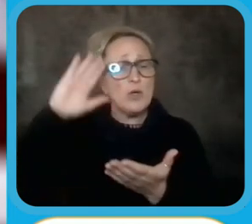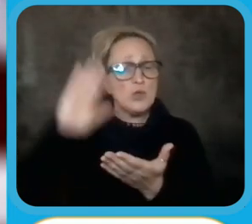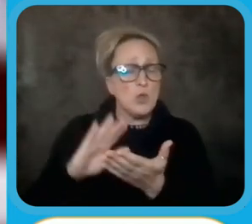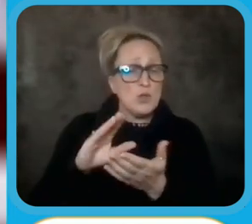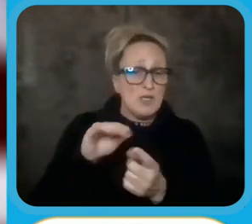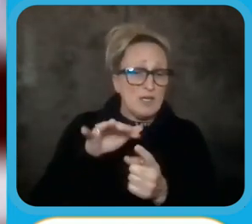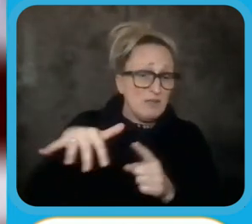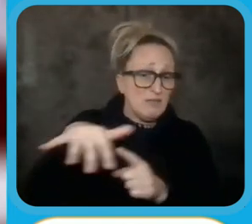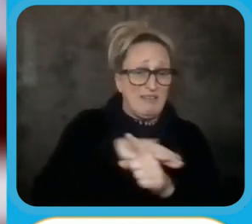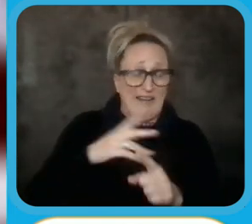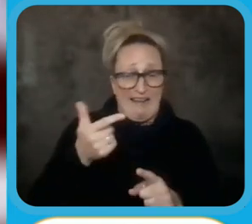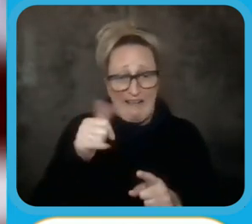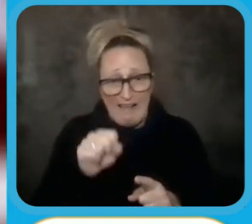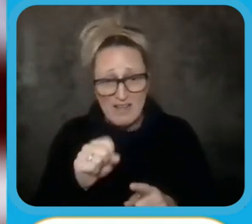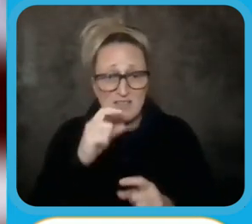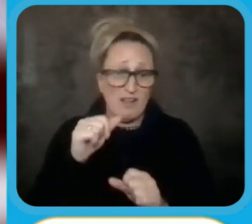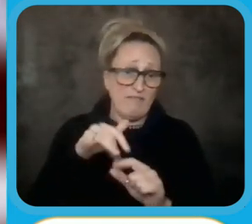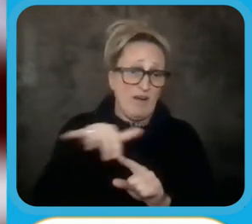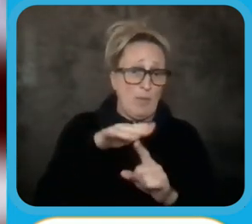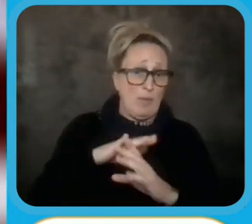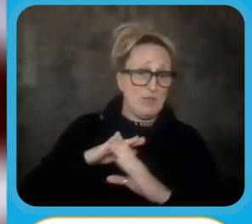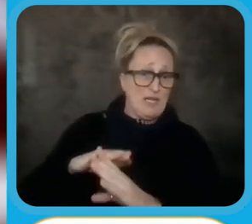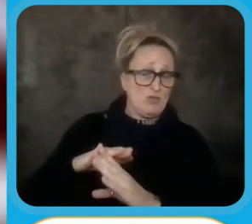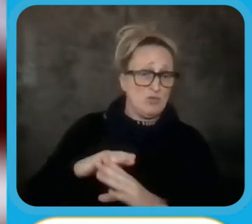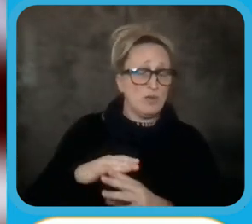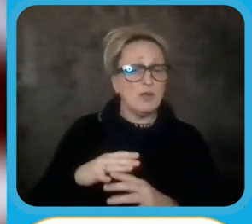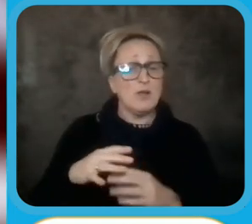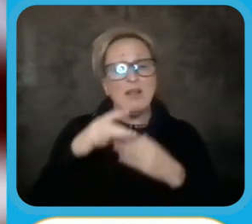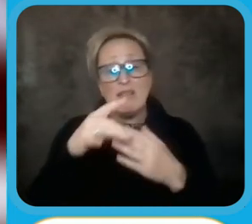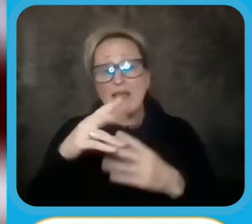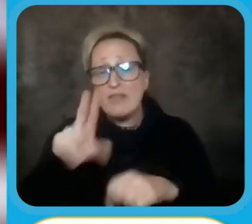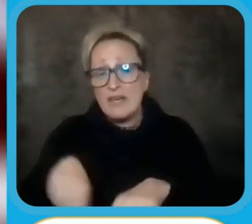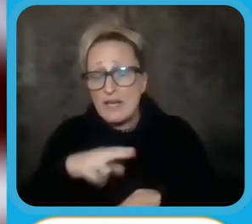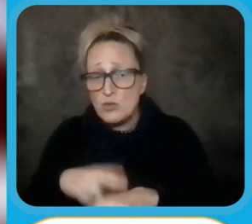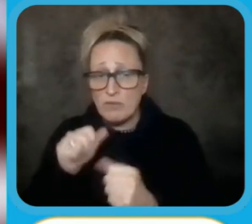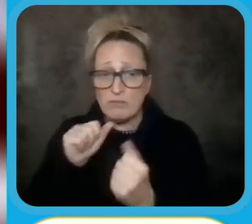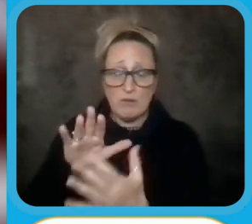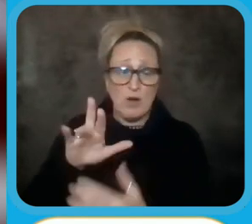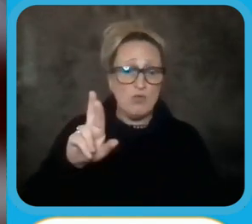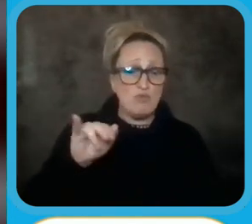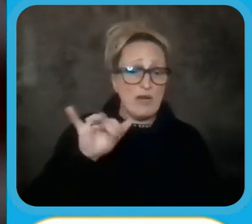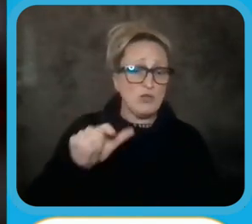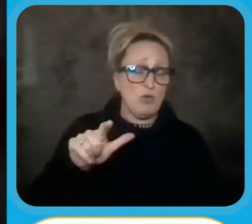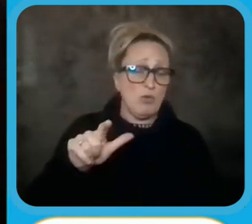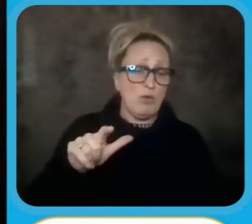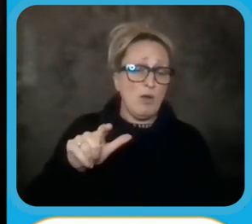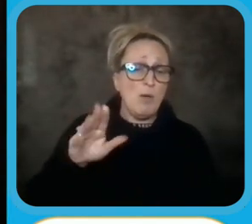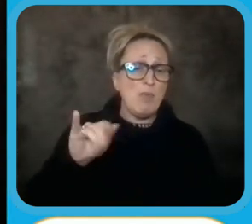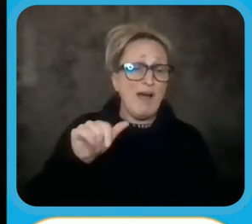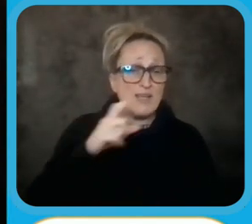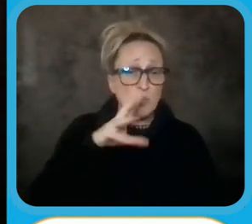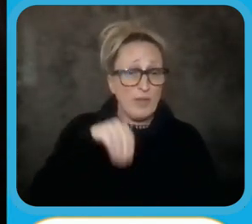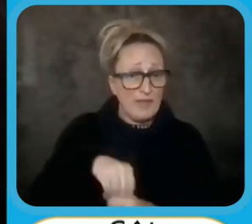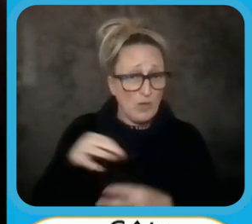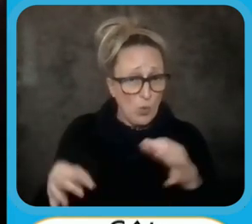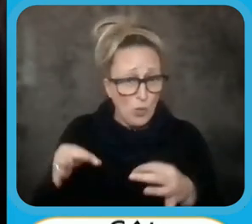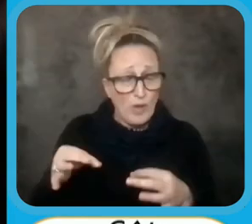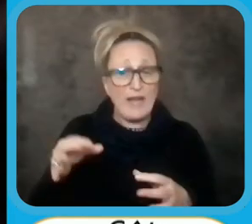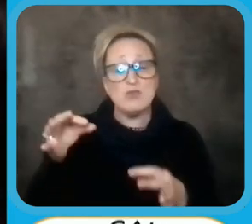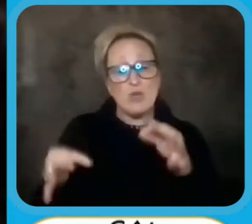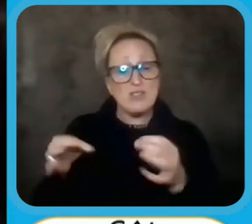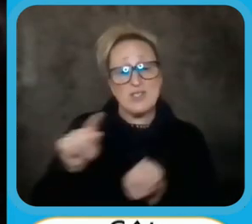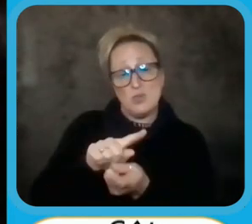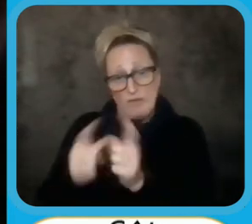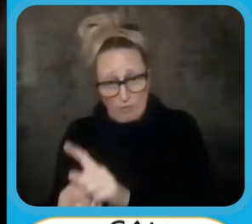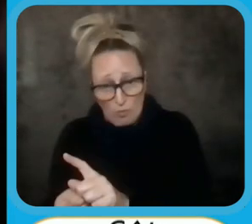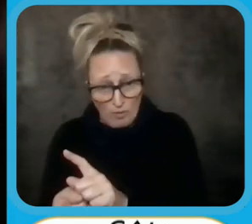and environmental protection. We led the nation in addressing racial bias in court cases and justice reform.